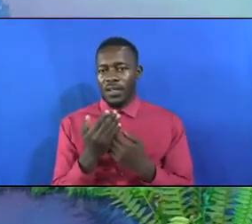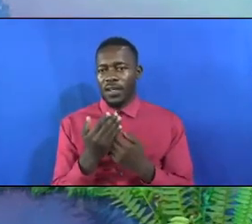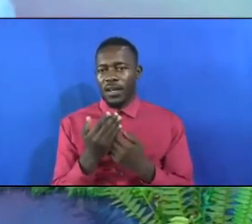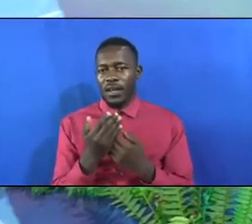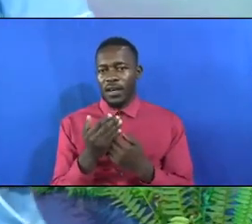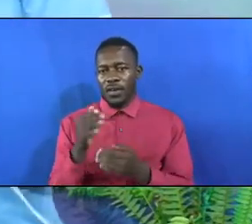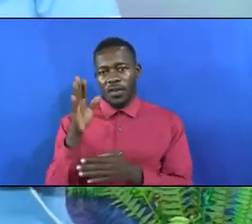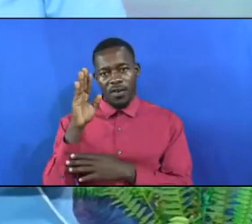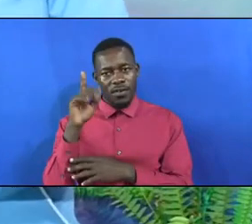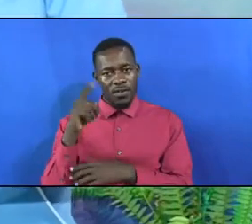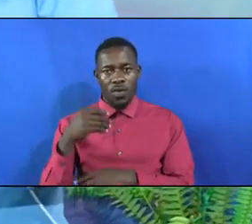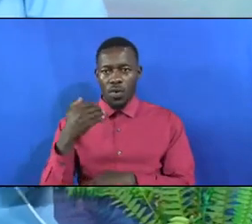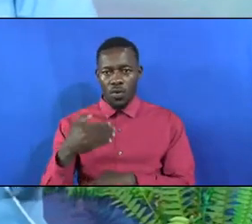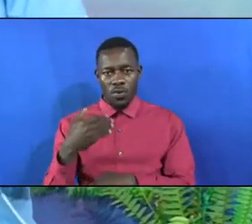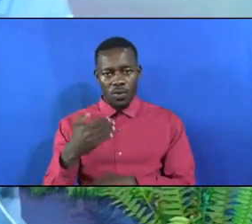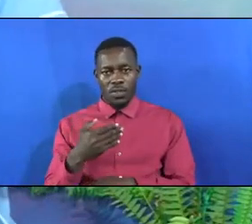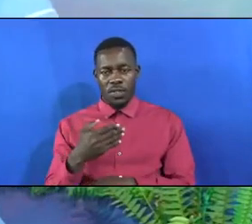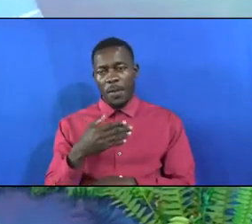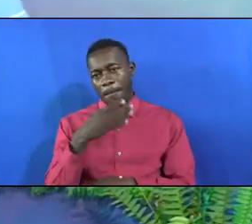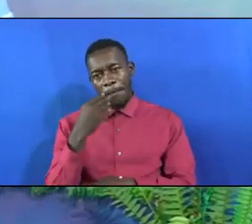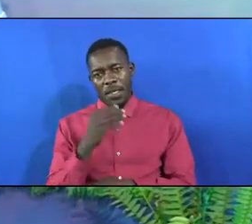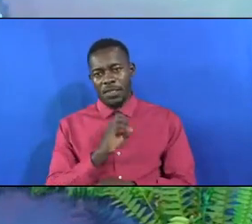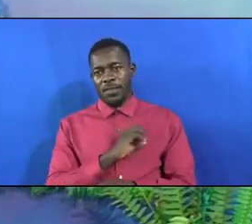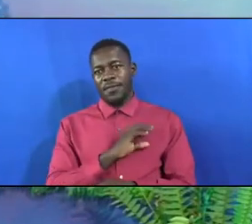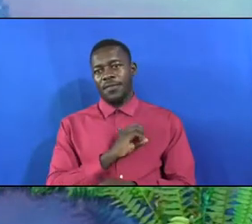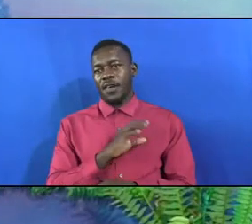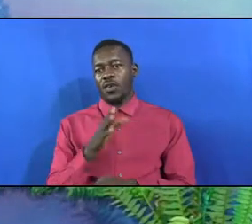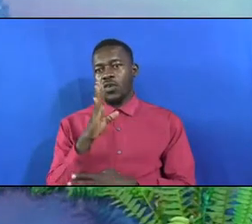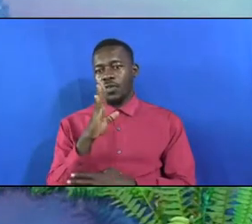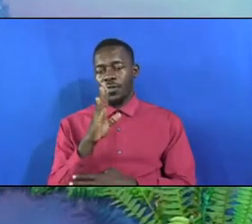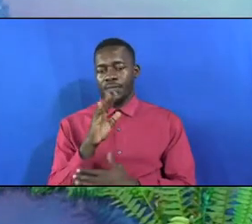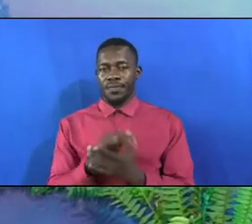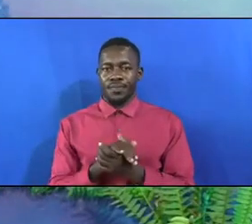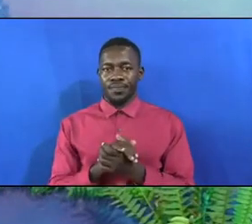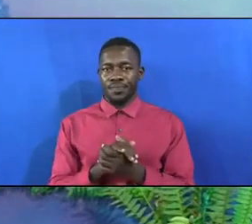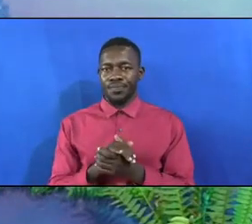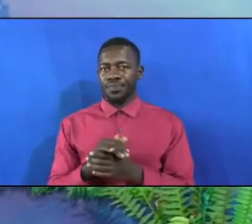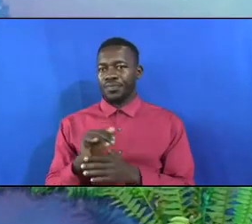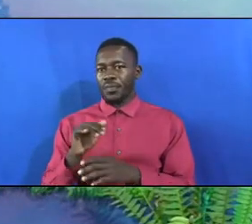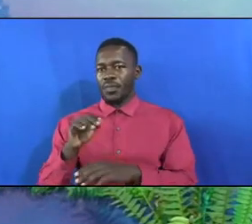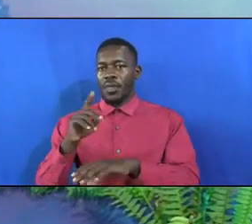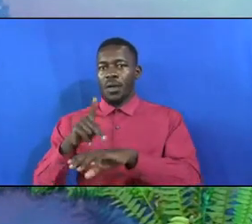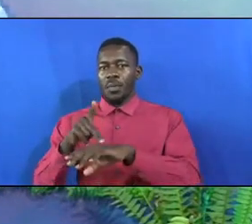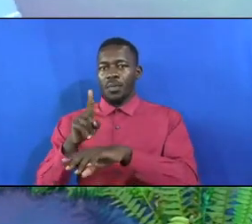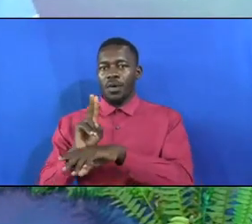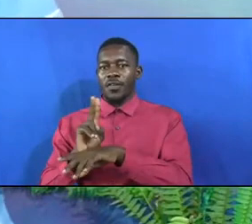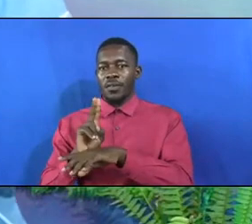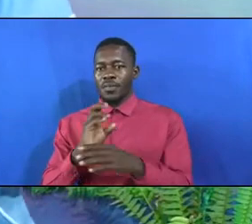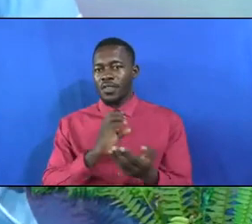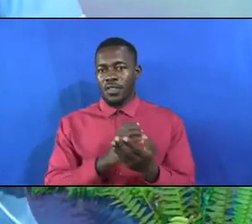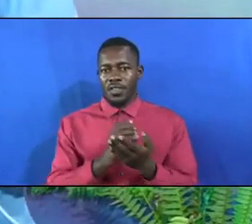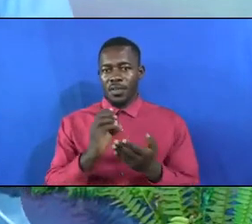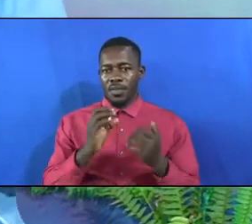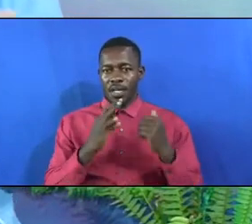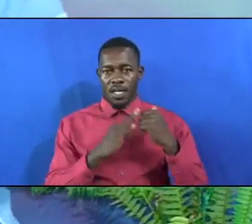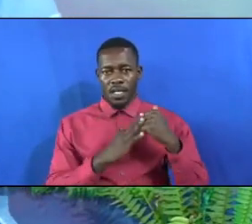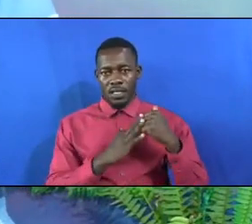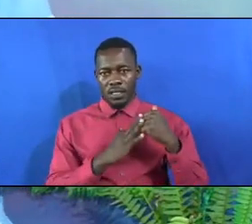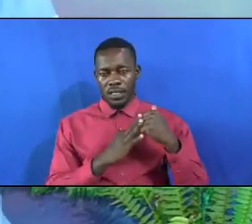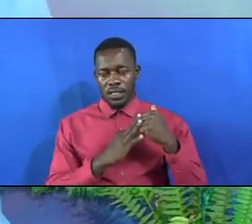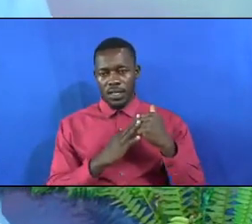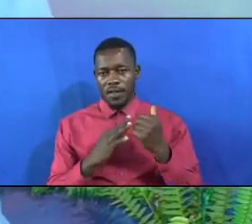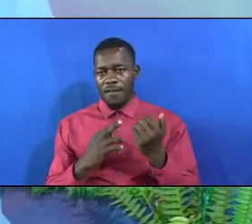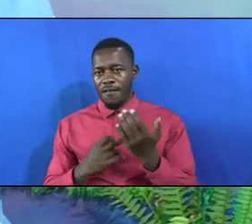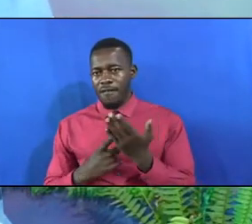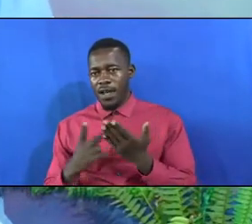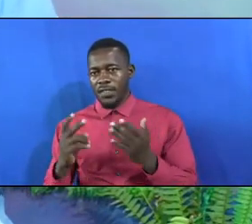and sisters, the book of Proverbs, chapter 8. Open with me, the book of Proverbs, chapter 8